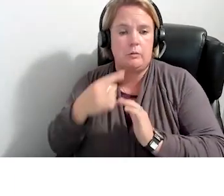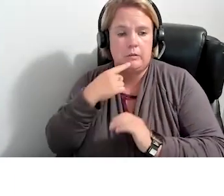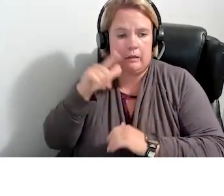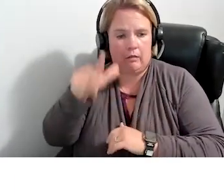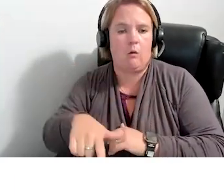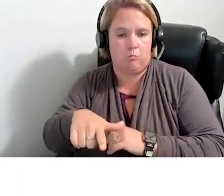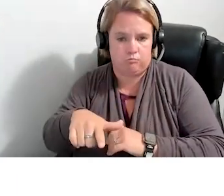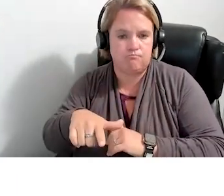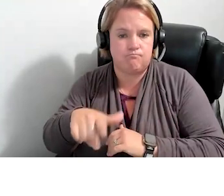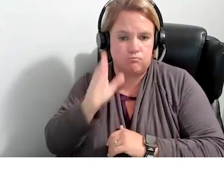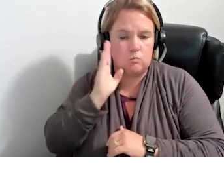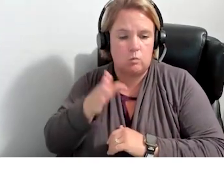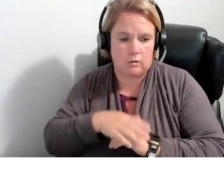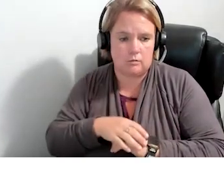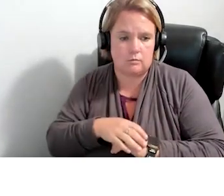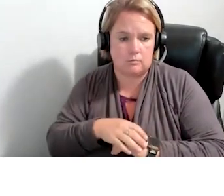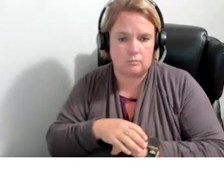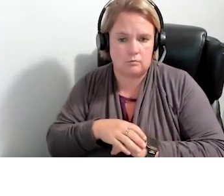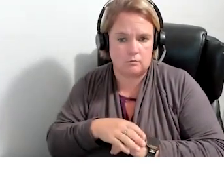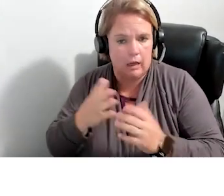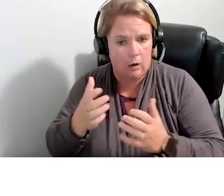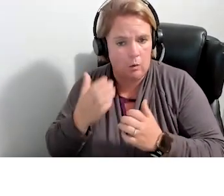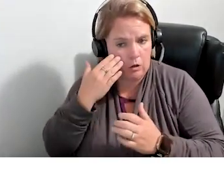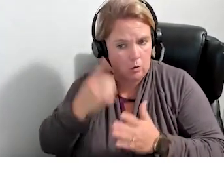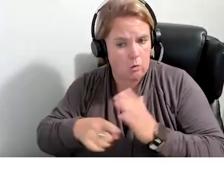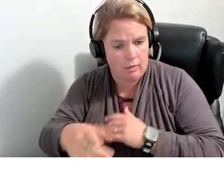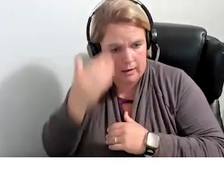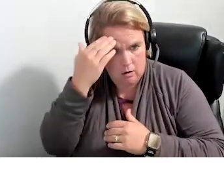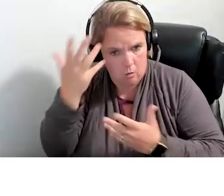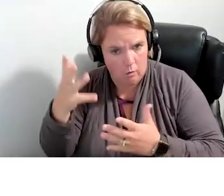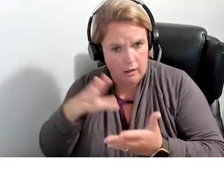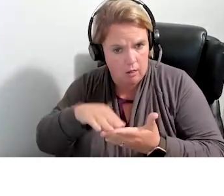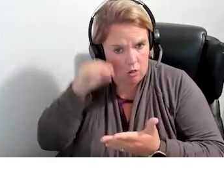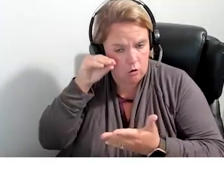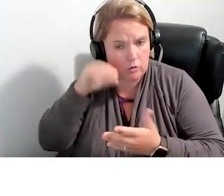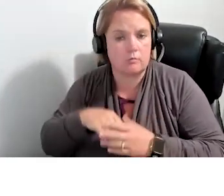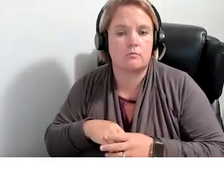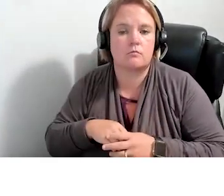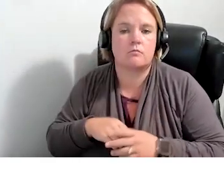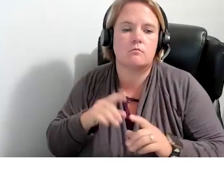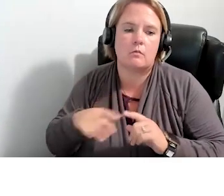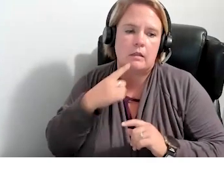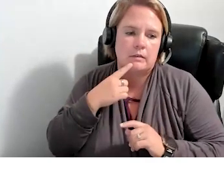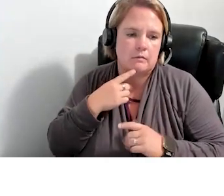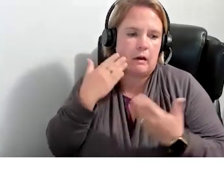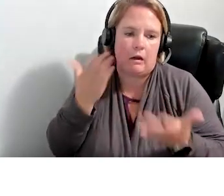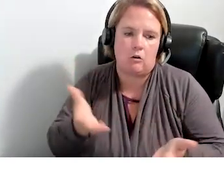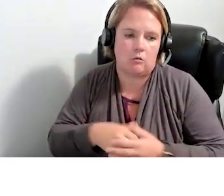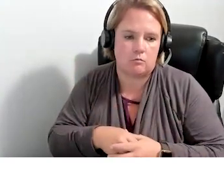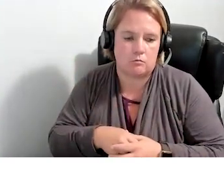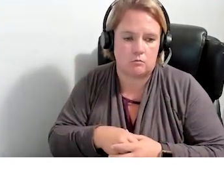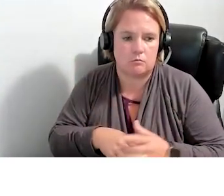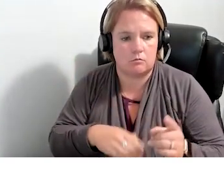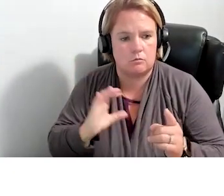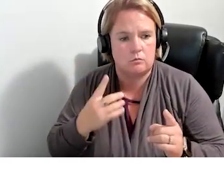low. Because the idea is that I want to know what they know. But let's say they did that, right? I don't know. The chatbot